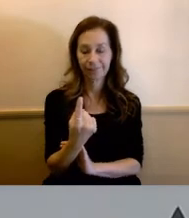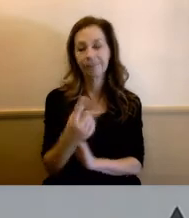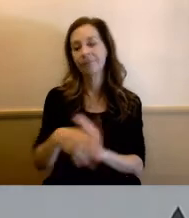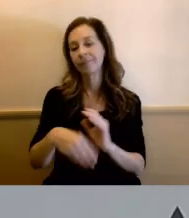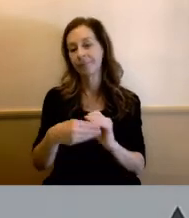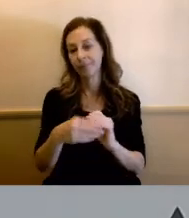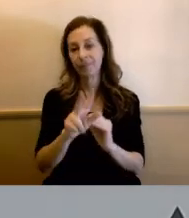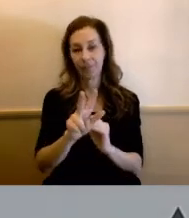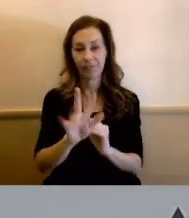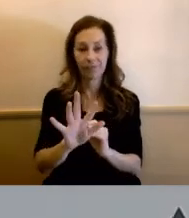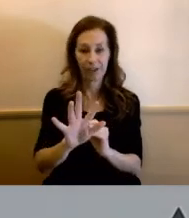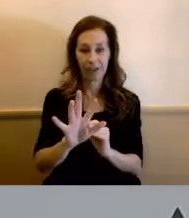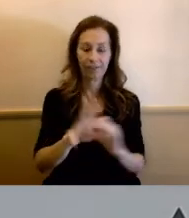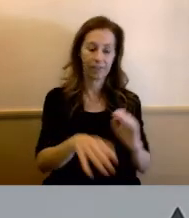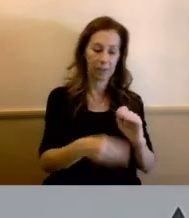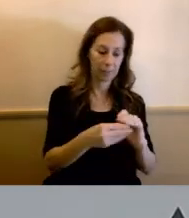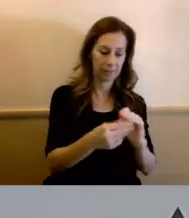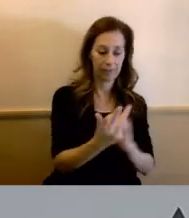plus 35.